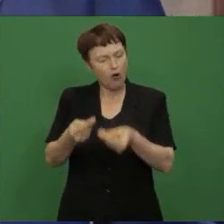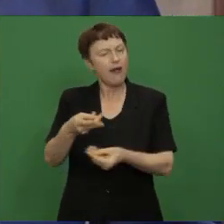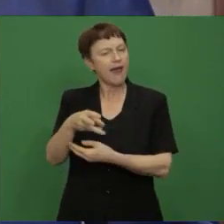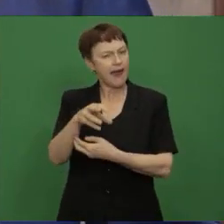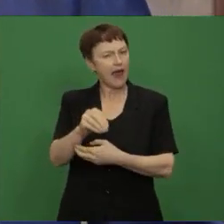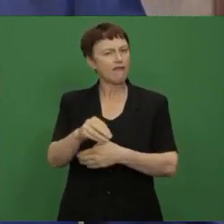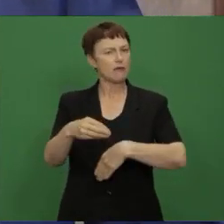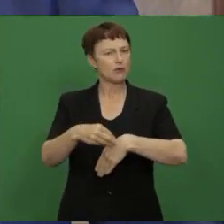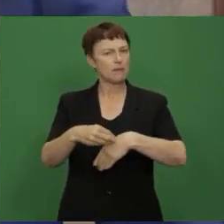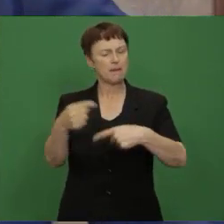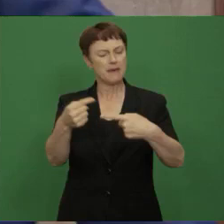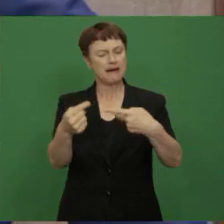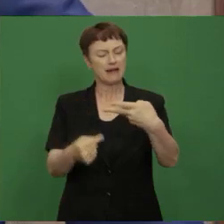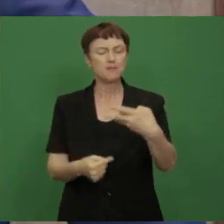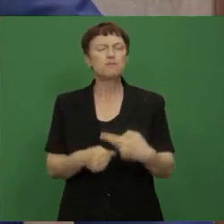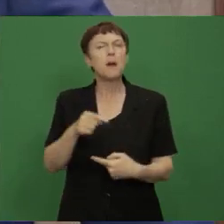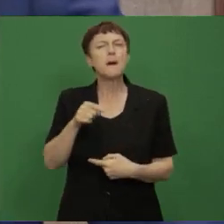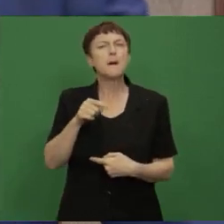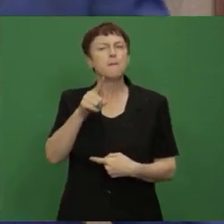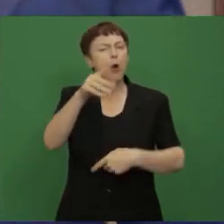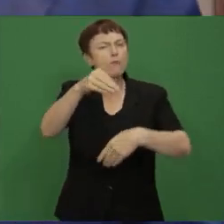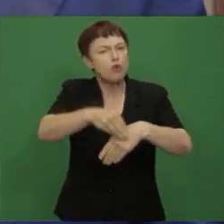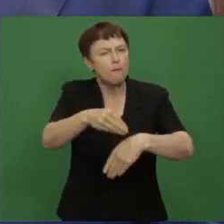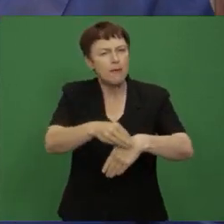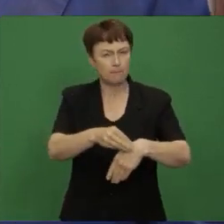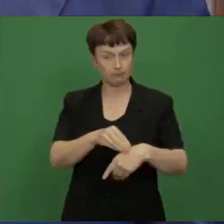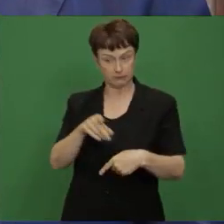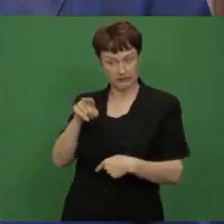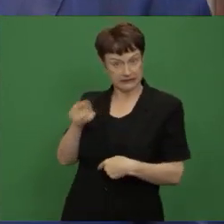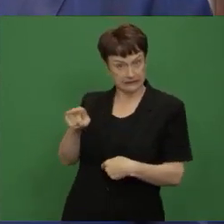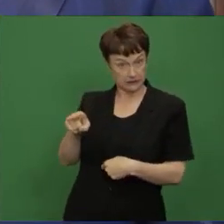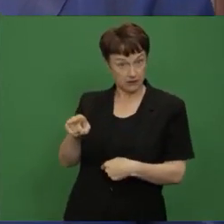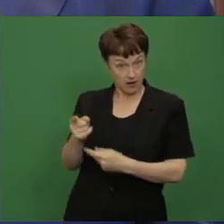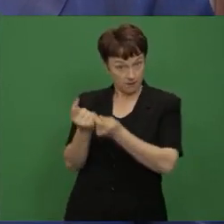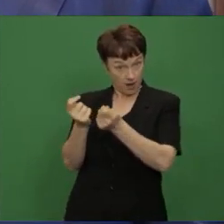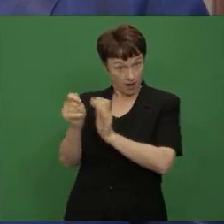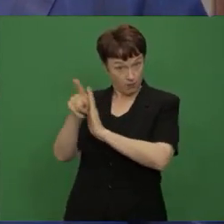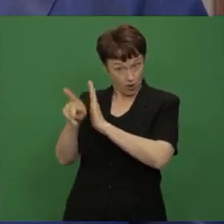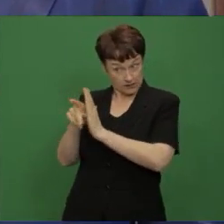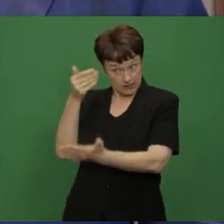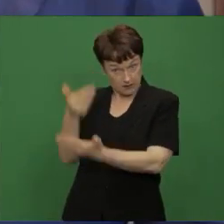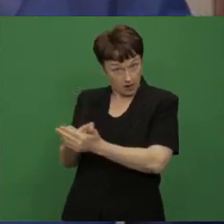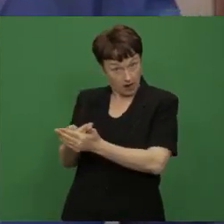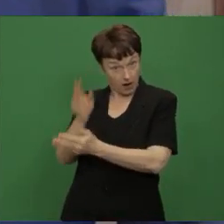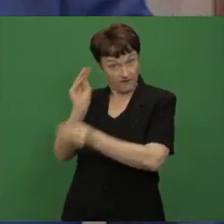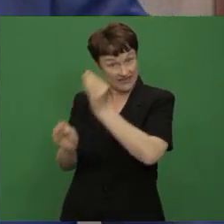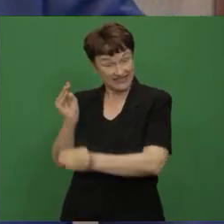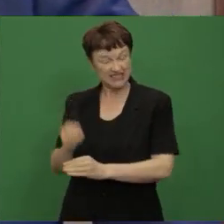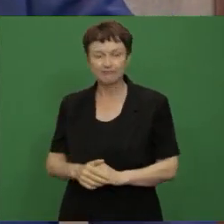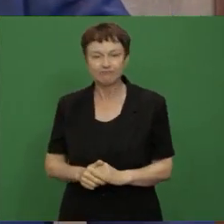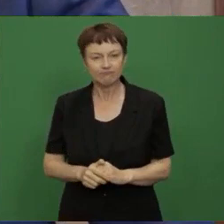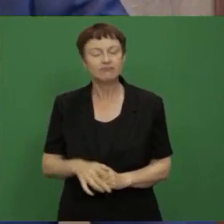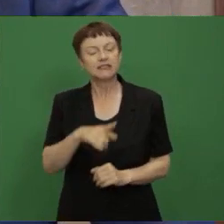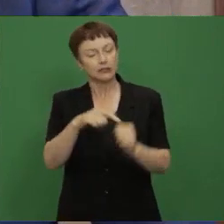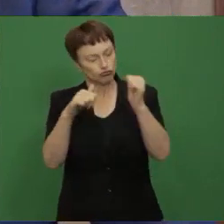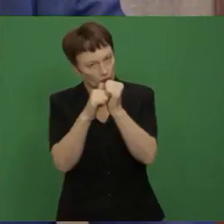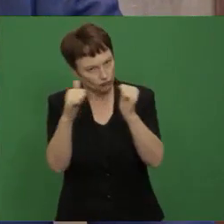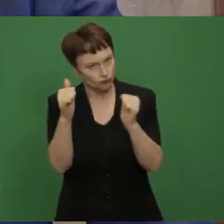are primarily structural in nature and cannot be resolved by monetary policy